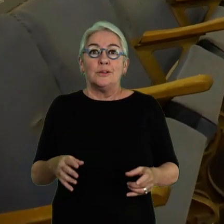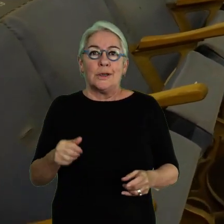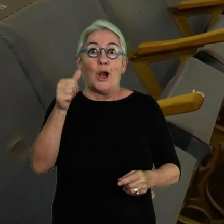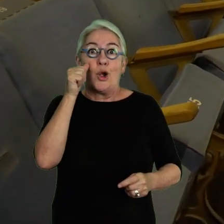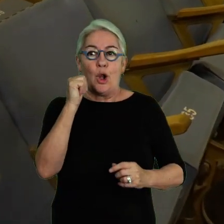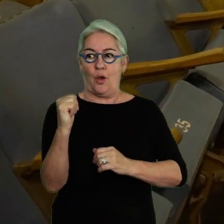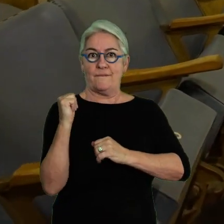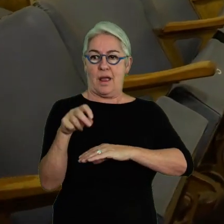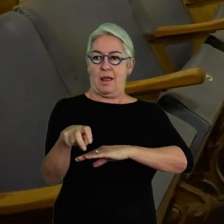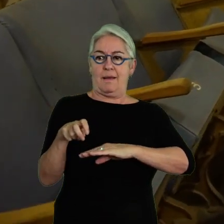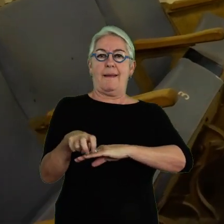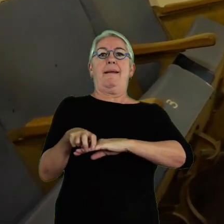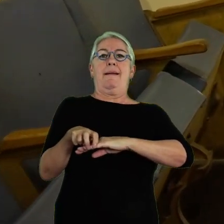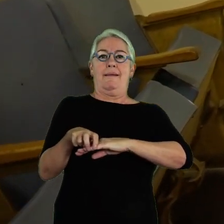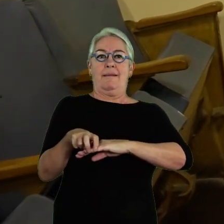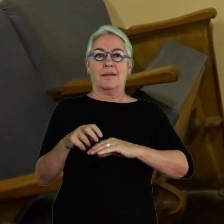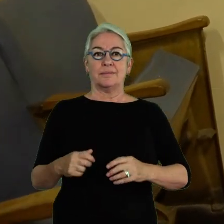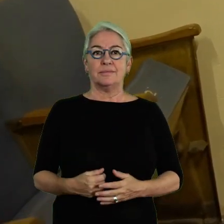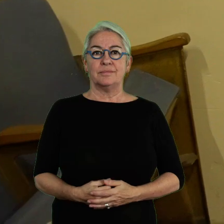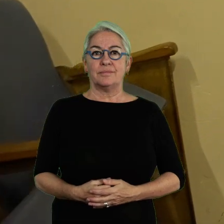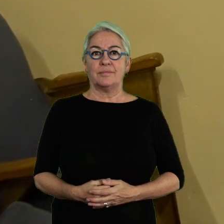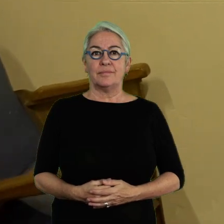aid can go.